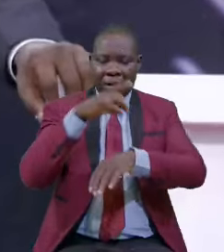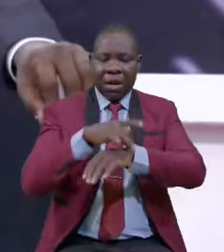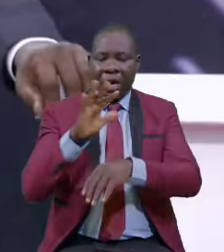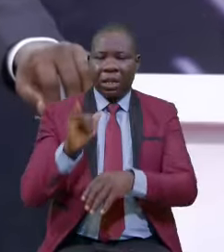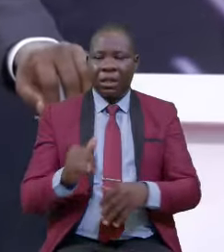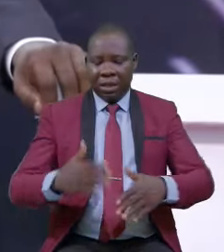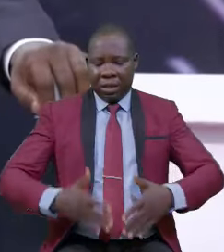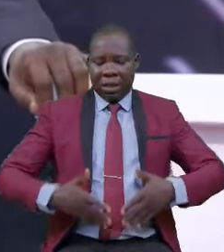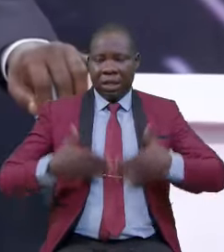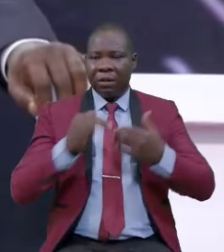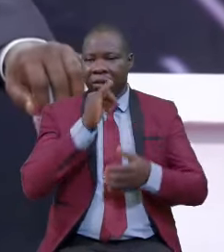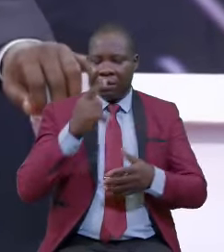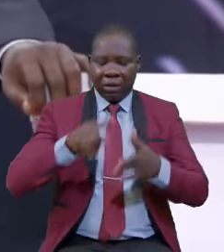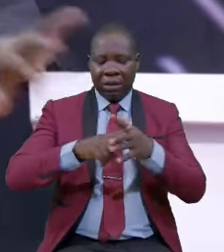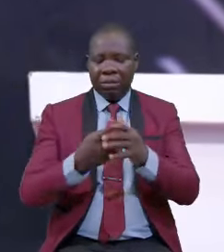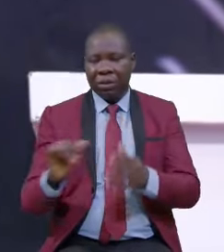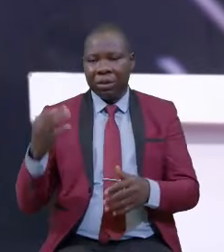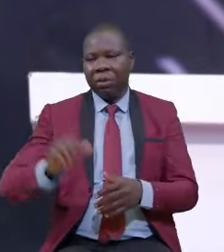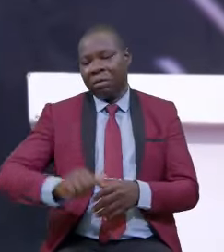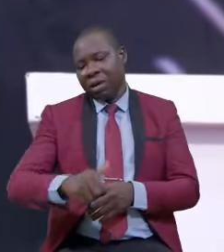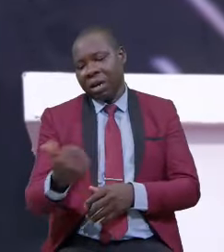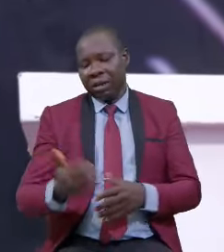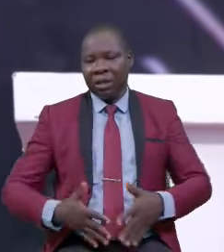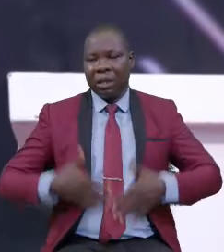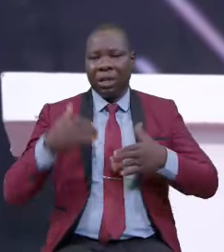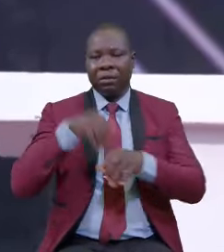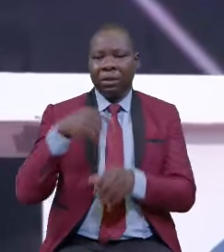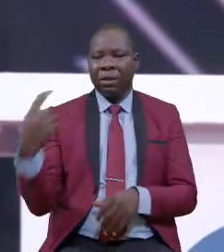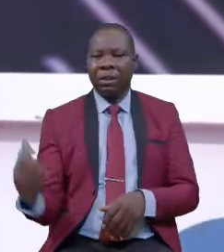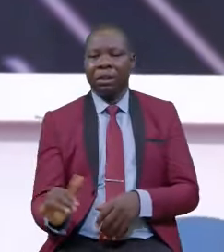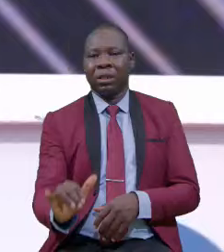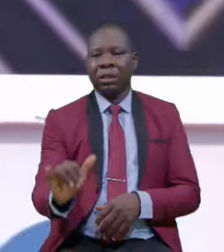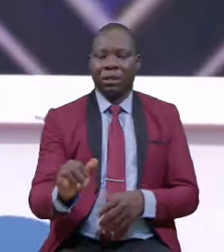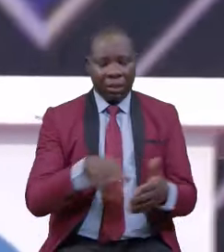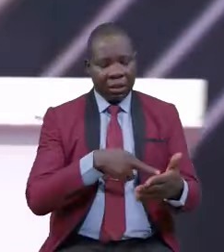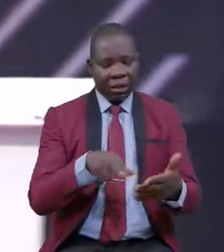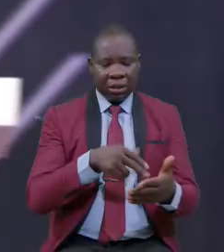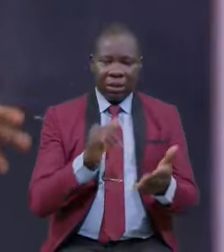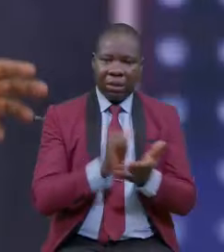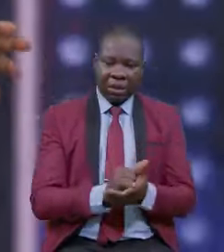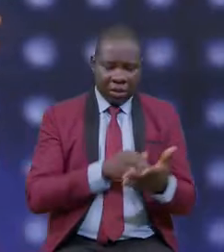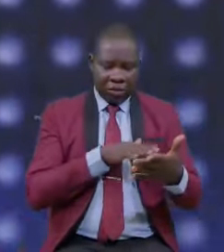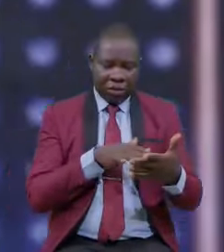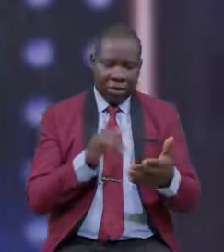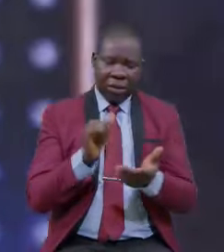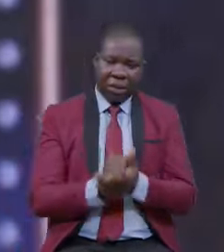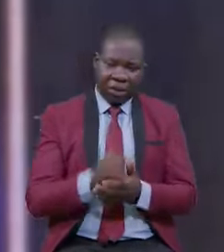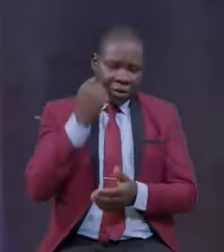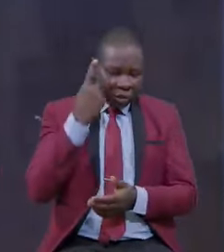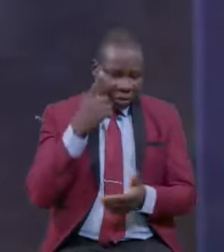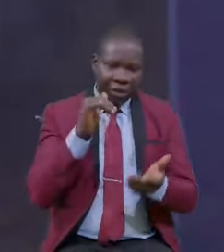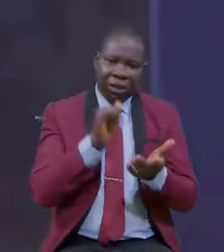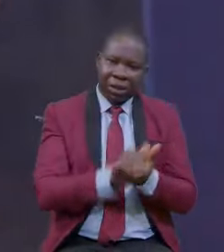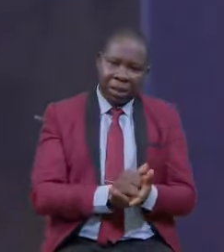of another life in eternity. Read that, study that, understand that, and have